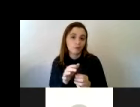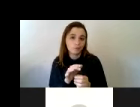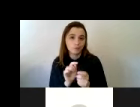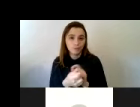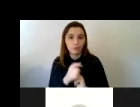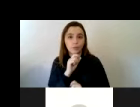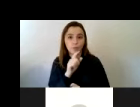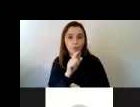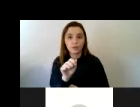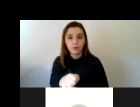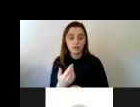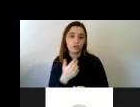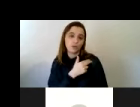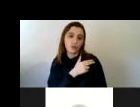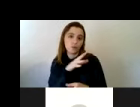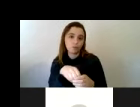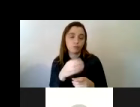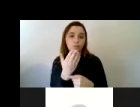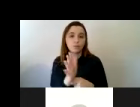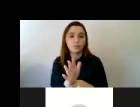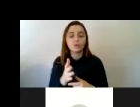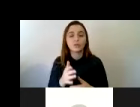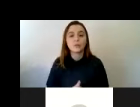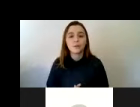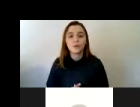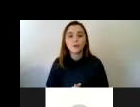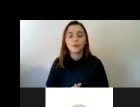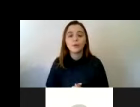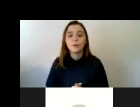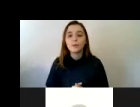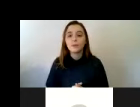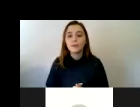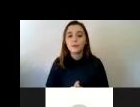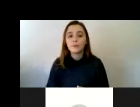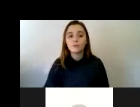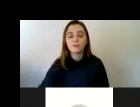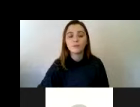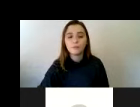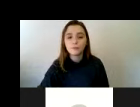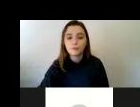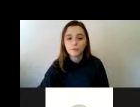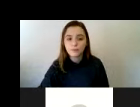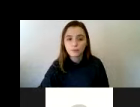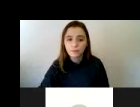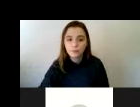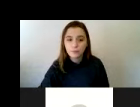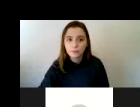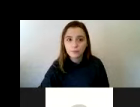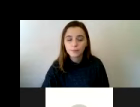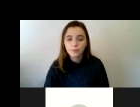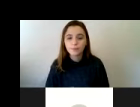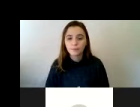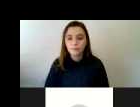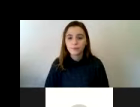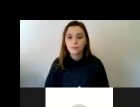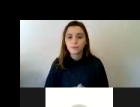the universities. For example, we may start to organize accessible events. Or we